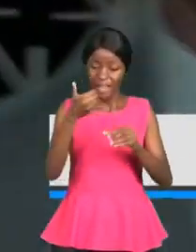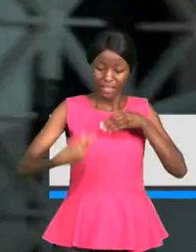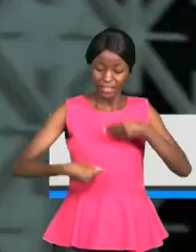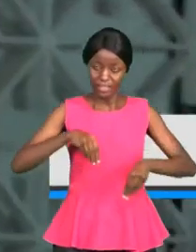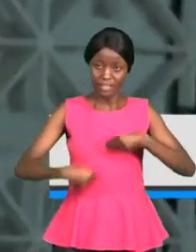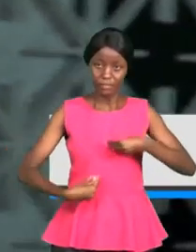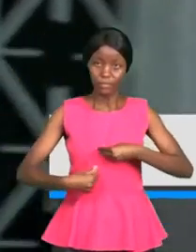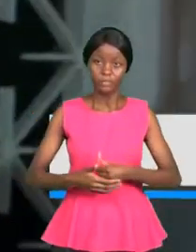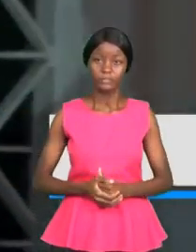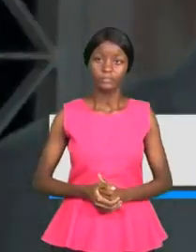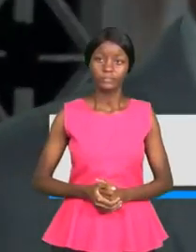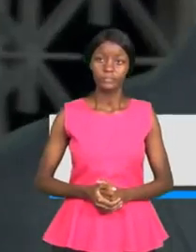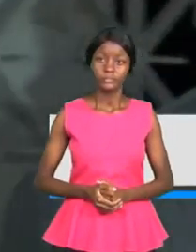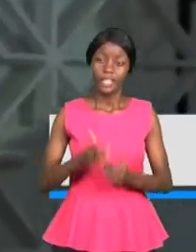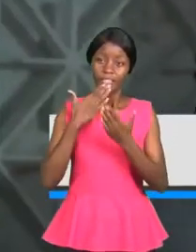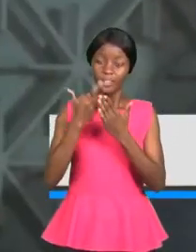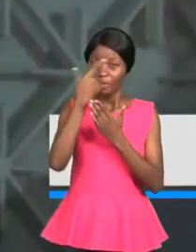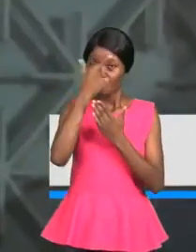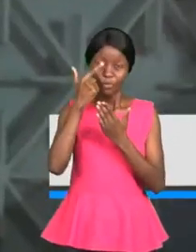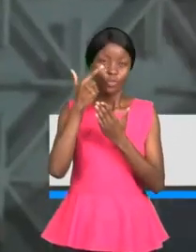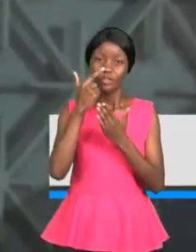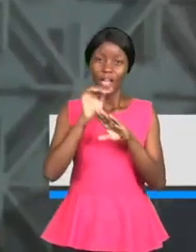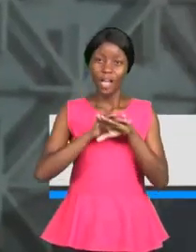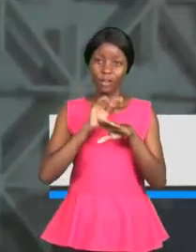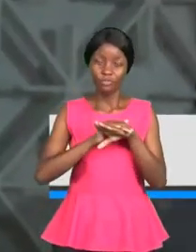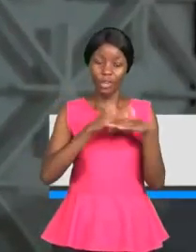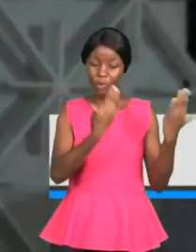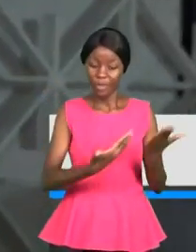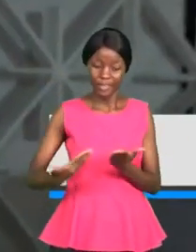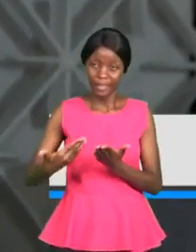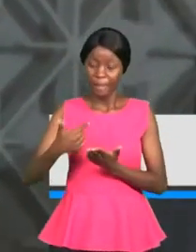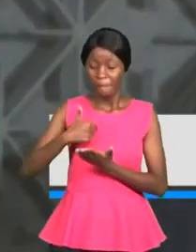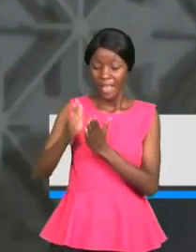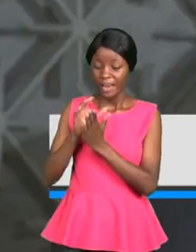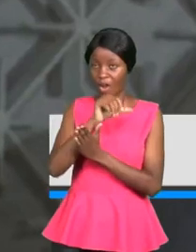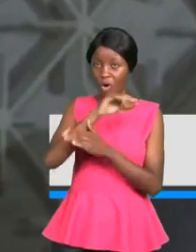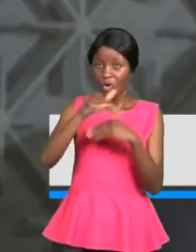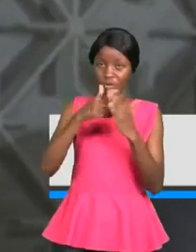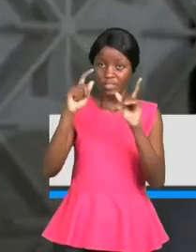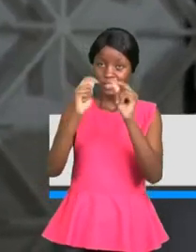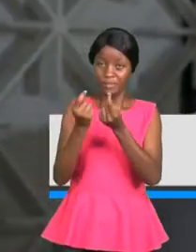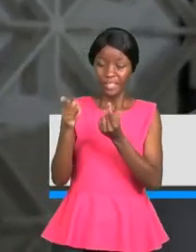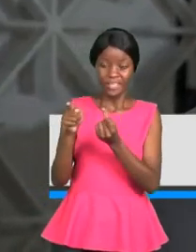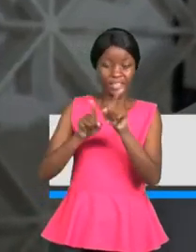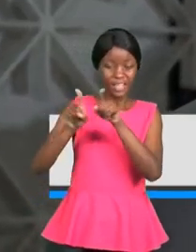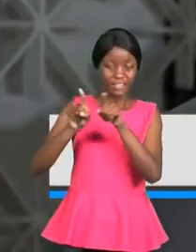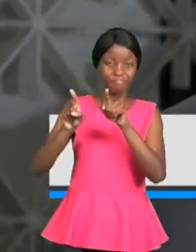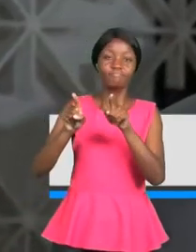showing incredibly warm hospitality to me and my whole team. This trip to Angola was always going to be very special and